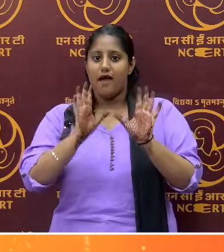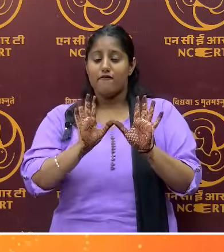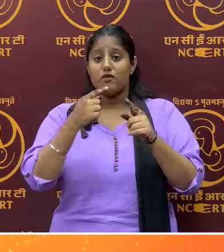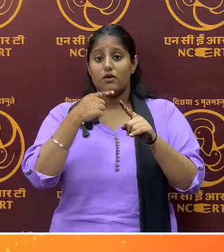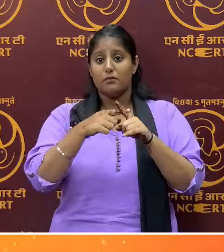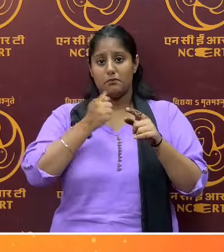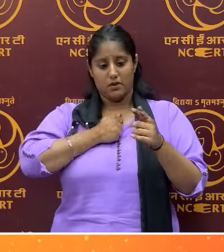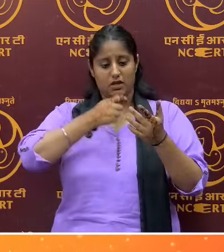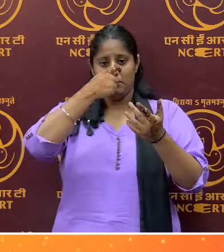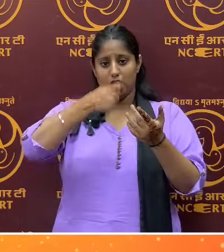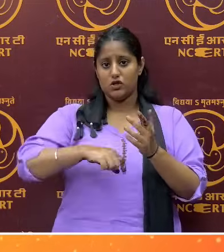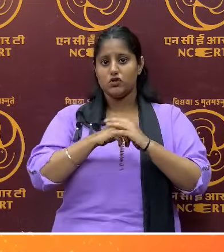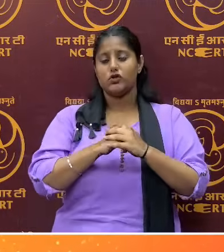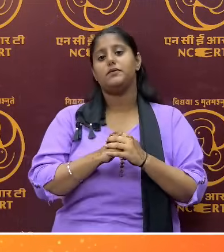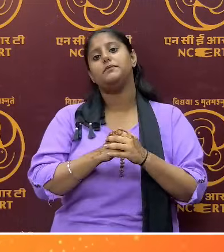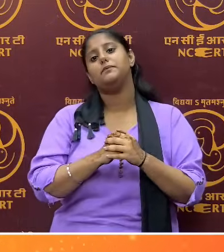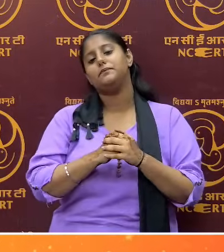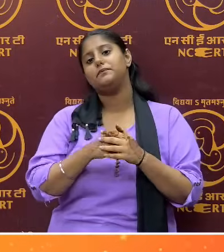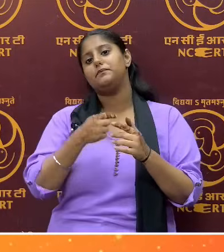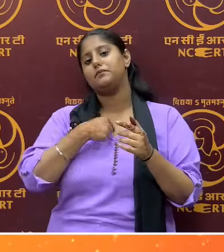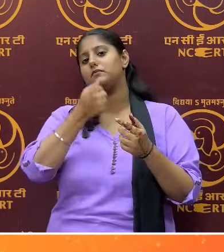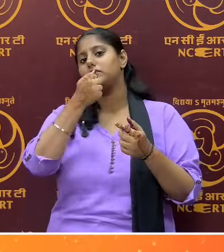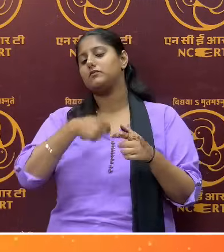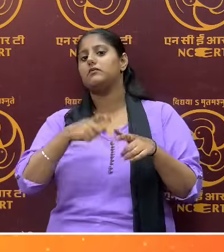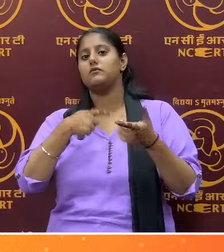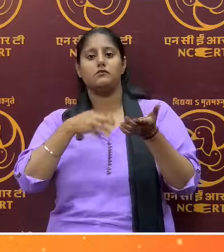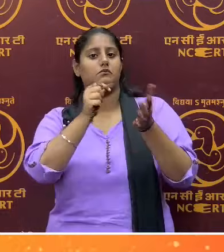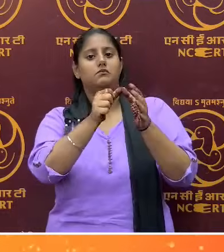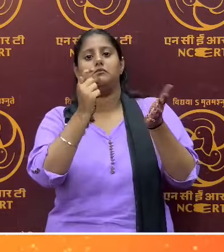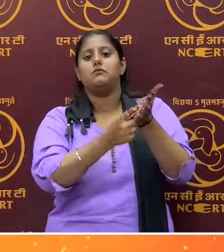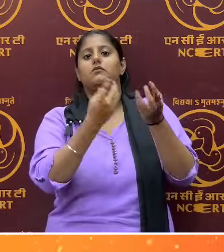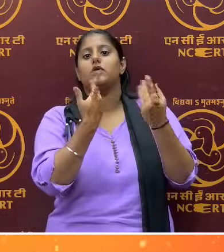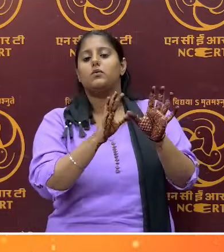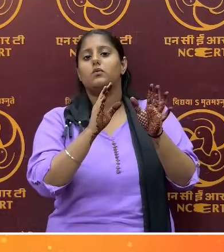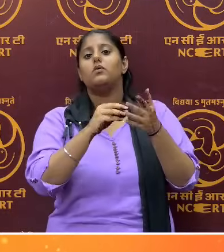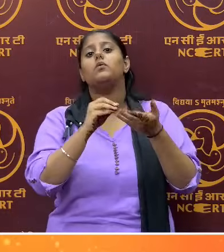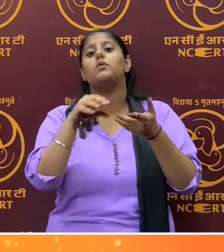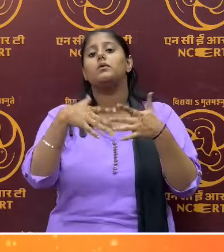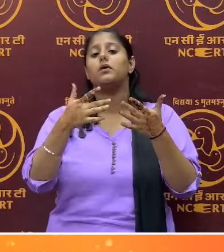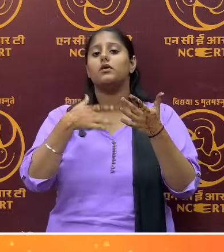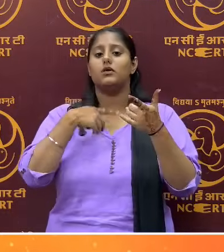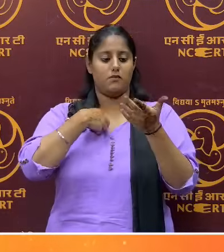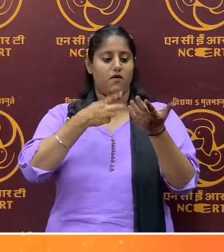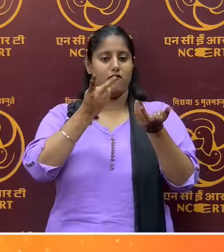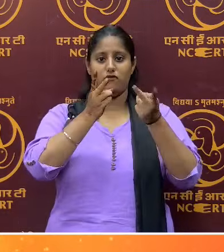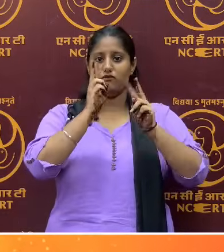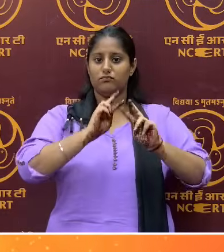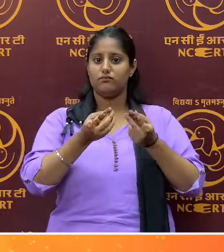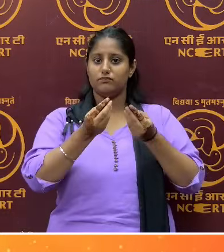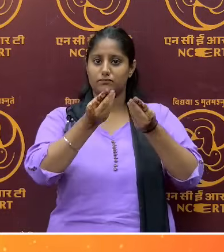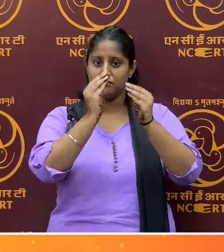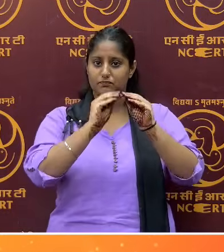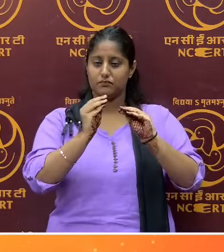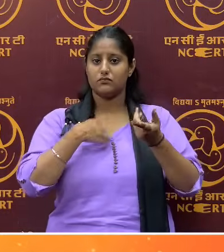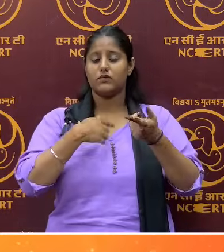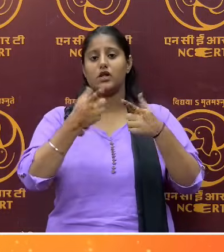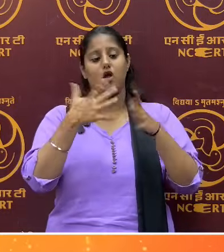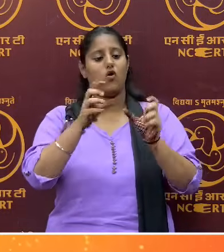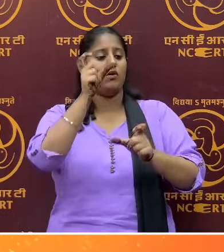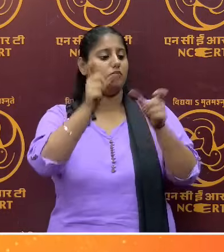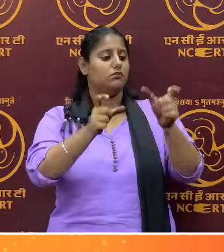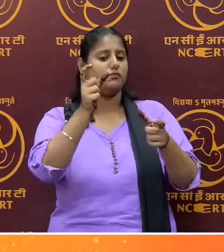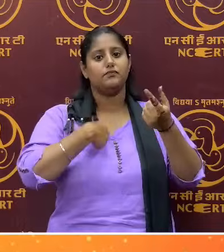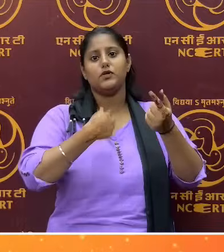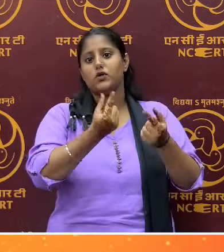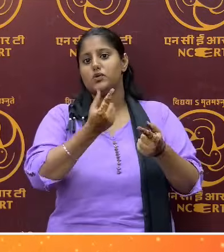terms of Meri Pehchaan, I'll just address here first. We want to verification from all the stakeholders' points of view. When we said about